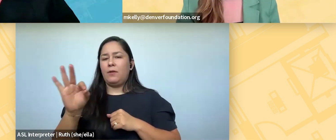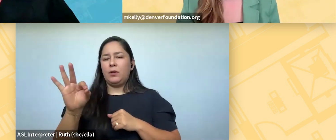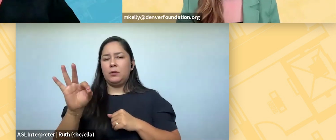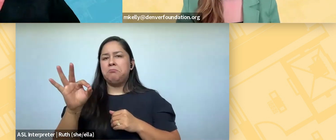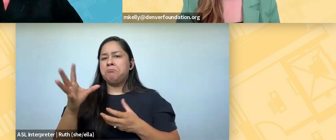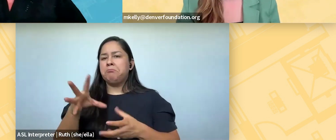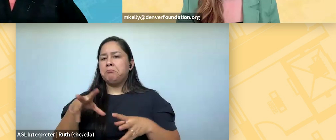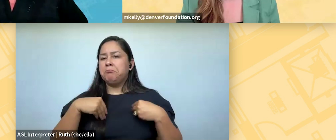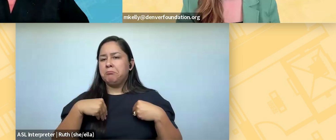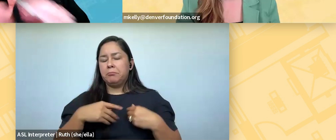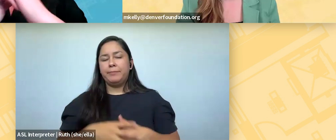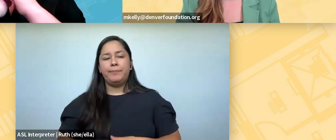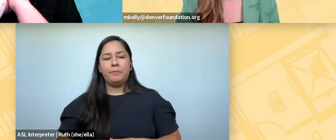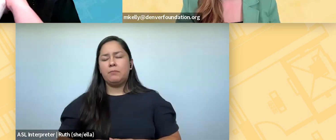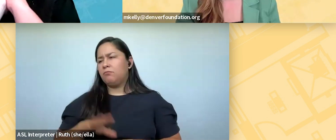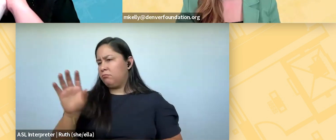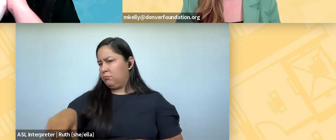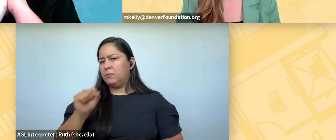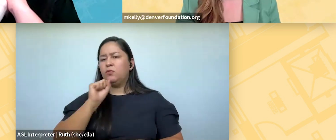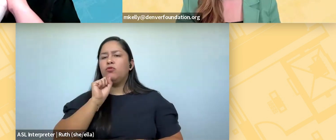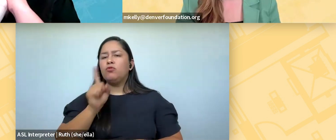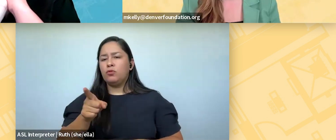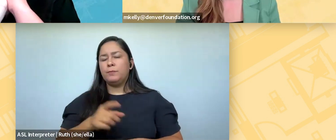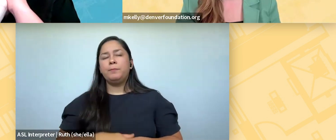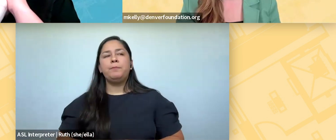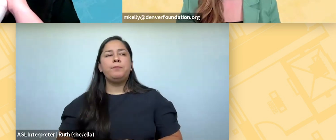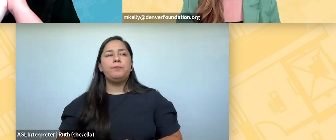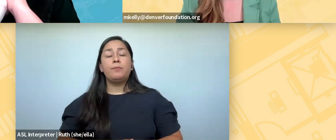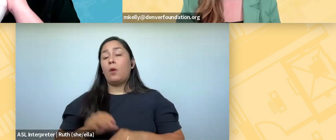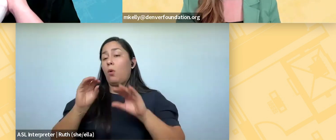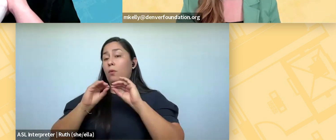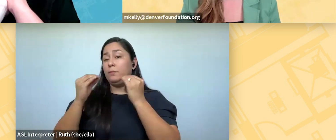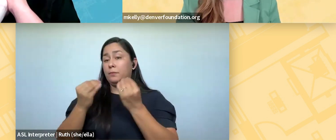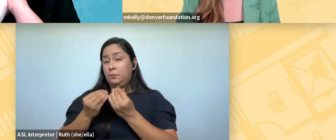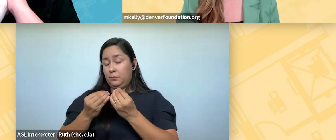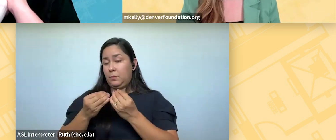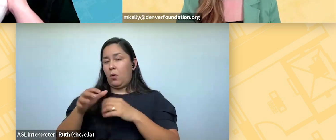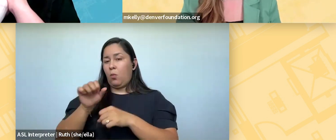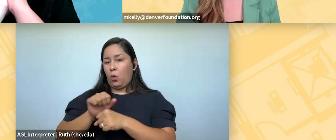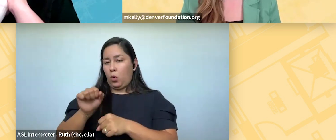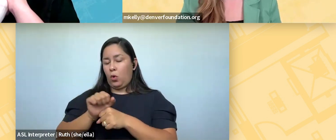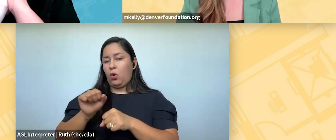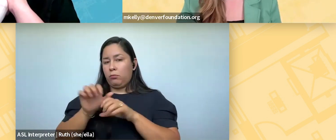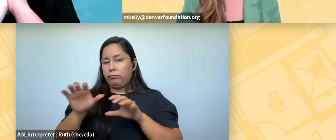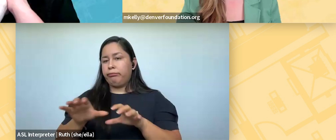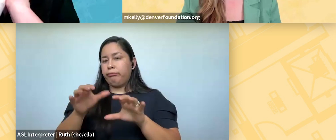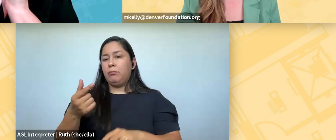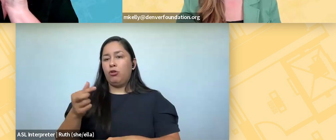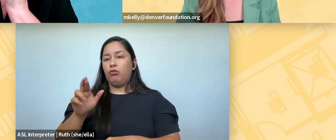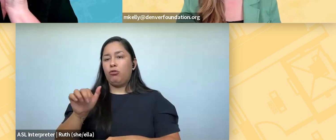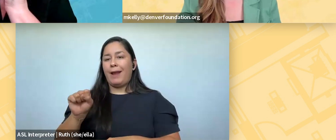Sure. I mean, organizations that are doing work in grassroots communities. So, we would want you to